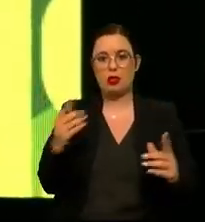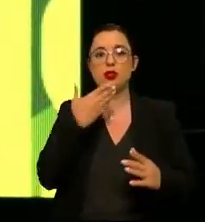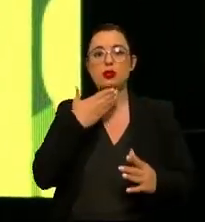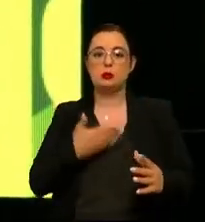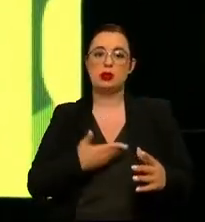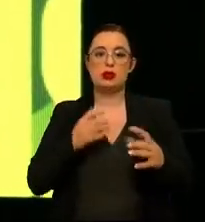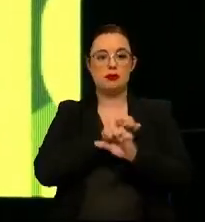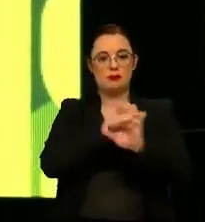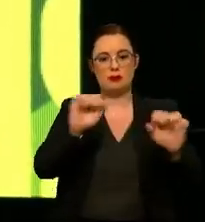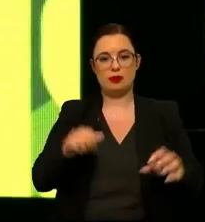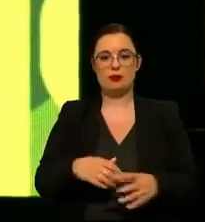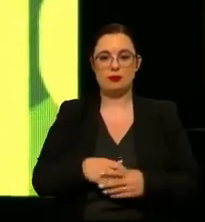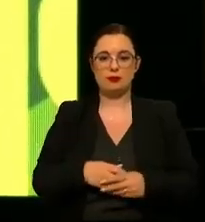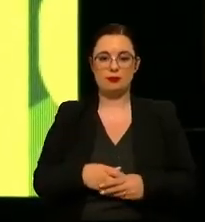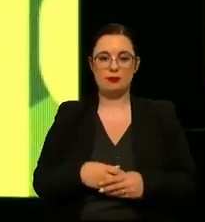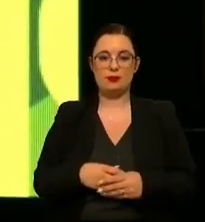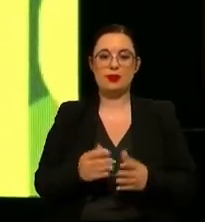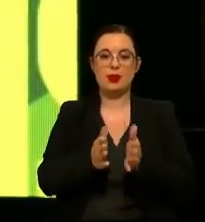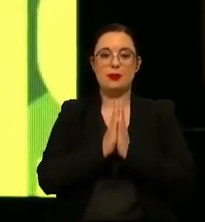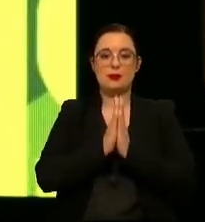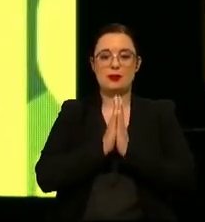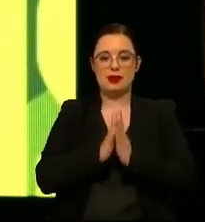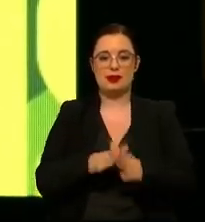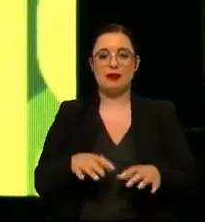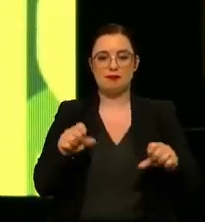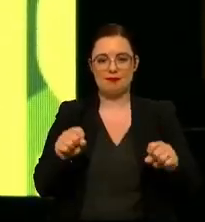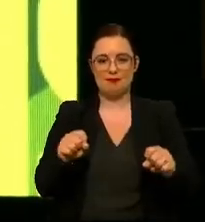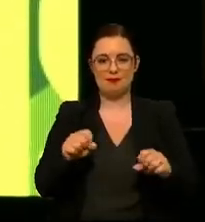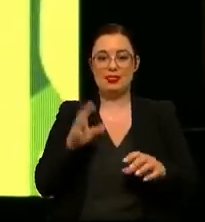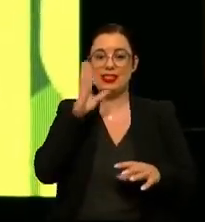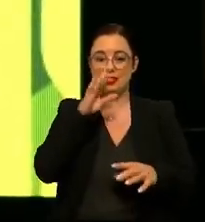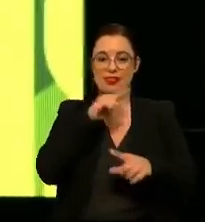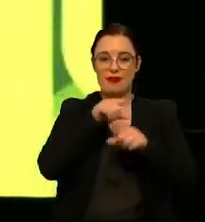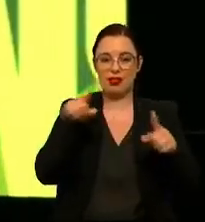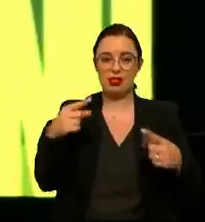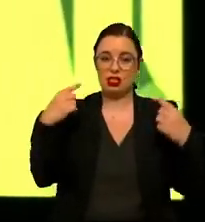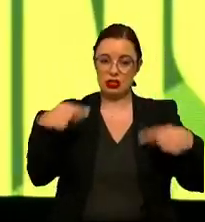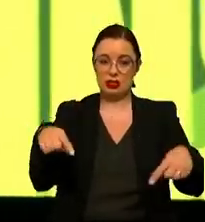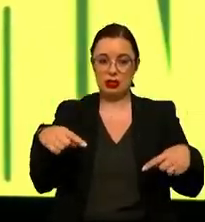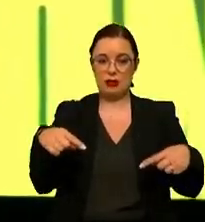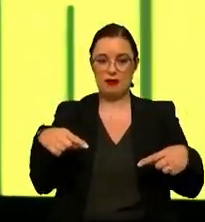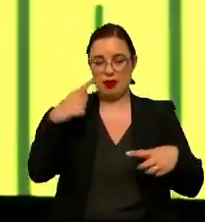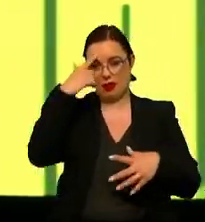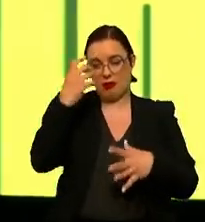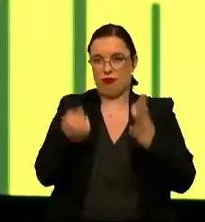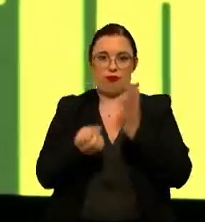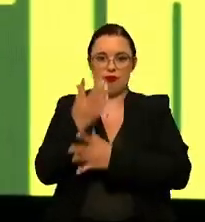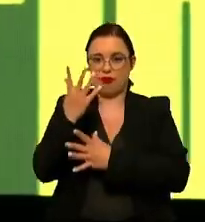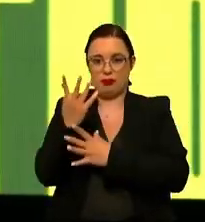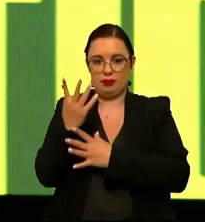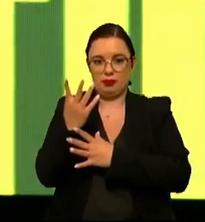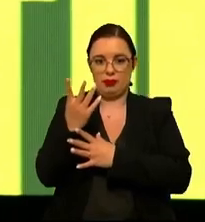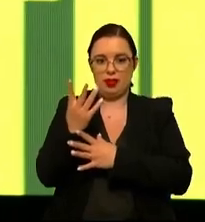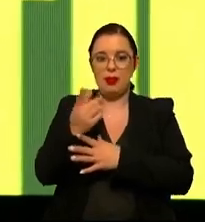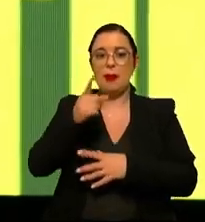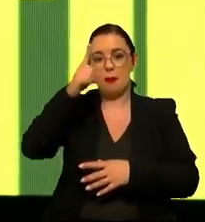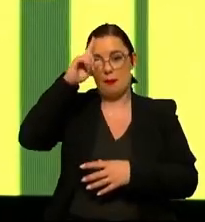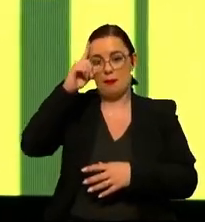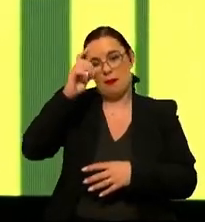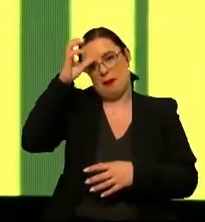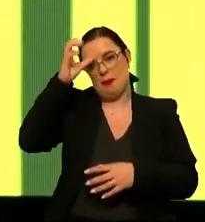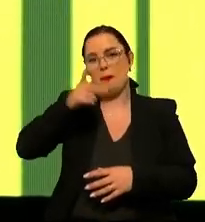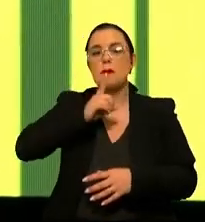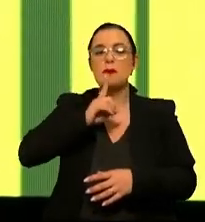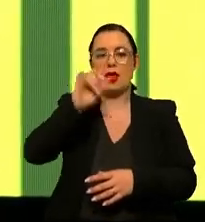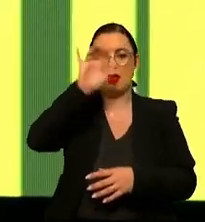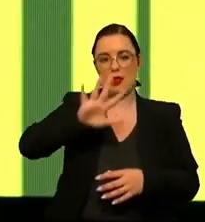you. Please raise your hand if you have ever created an artificial intelligence